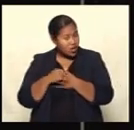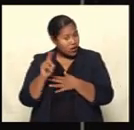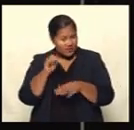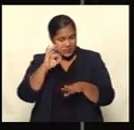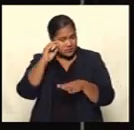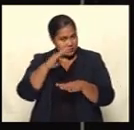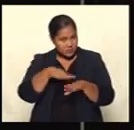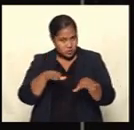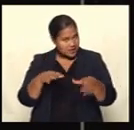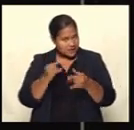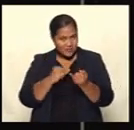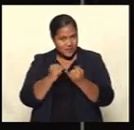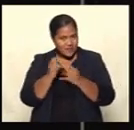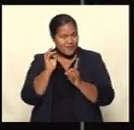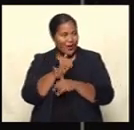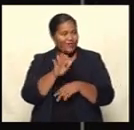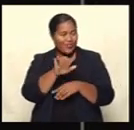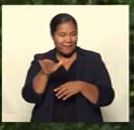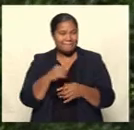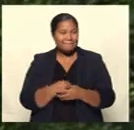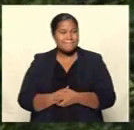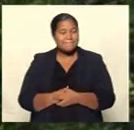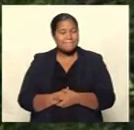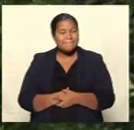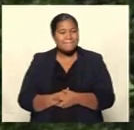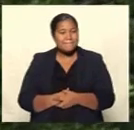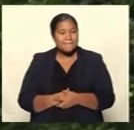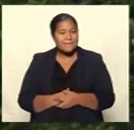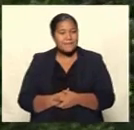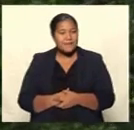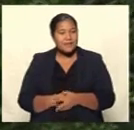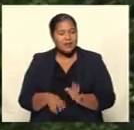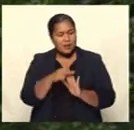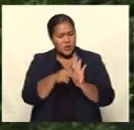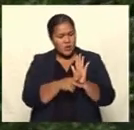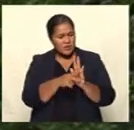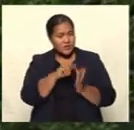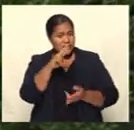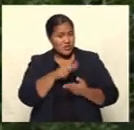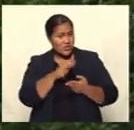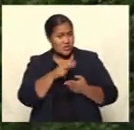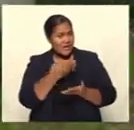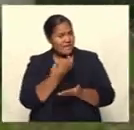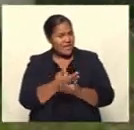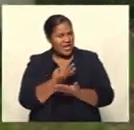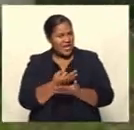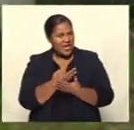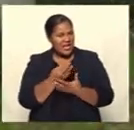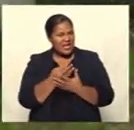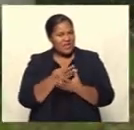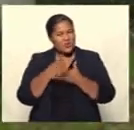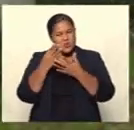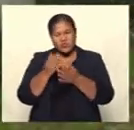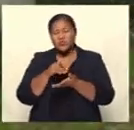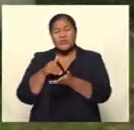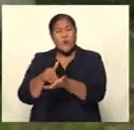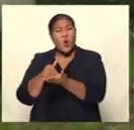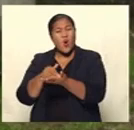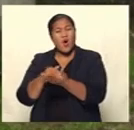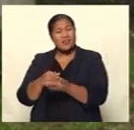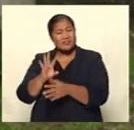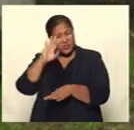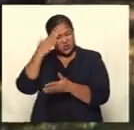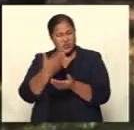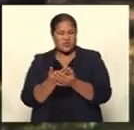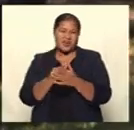agenda. Christiana Uluwai reports. Policies to reduce fees will ease the burden on students who are financially